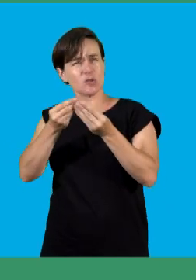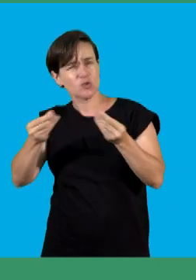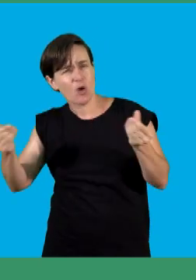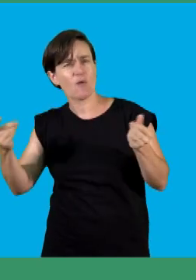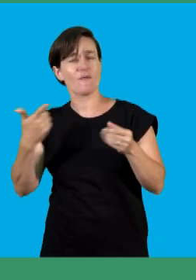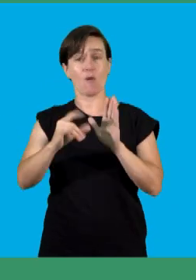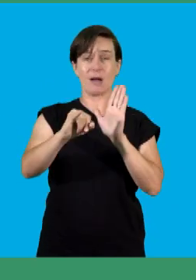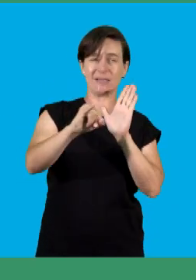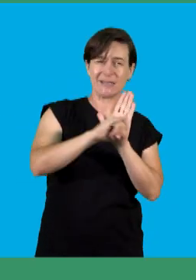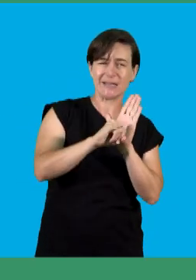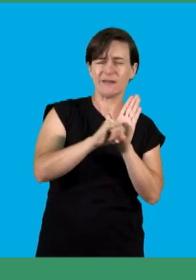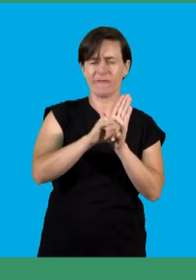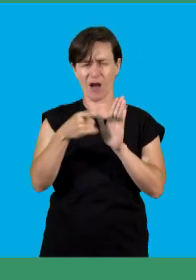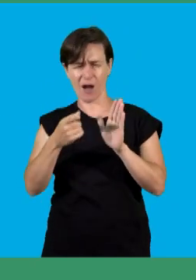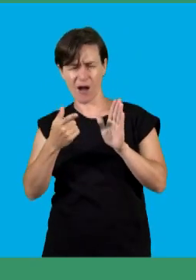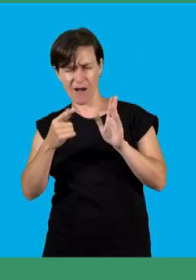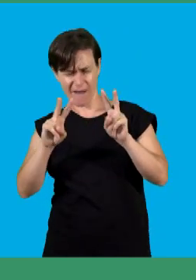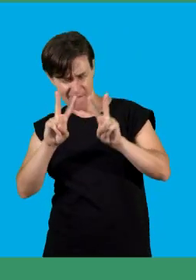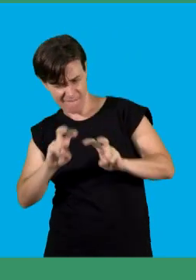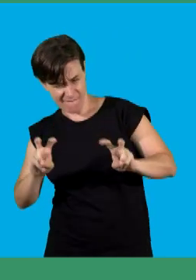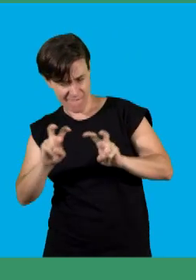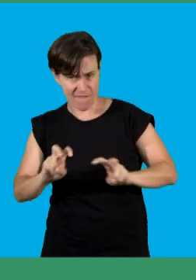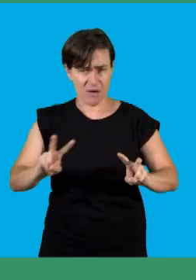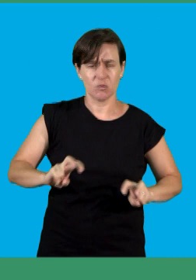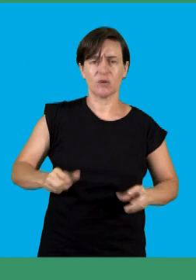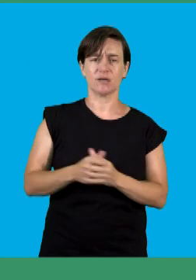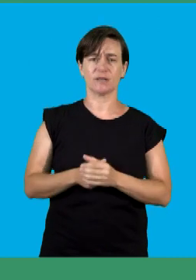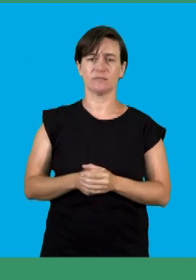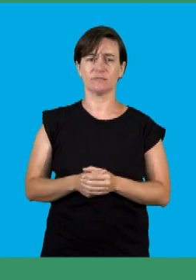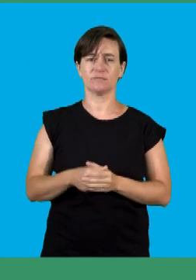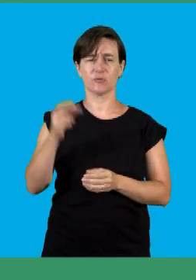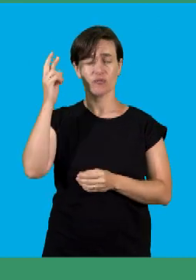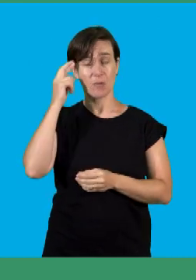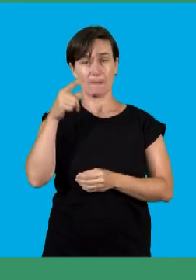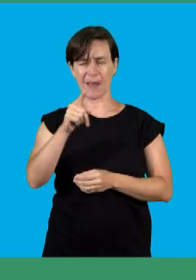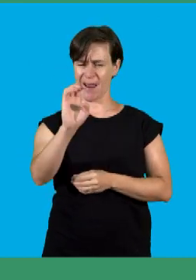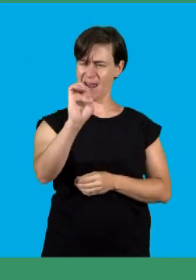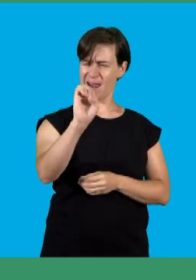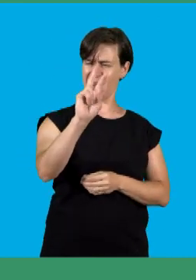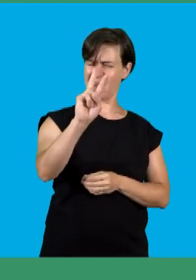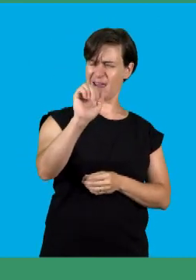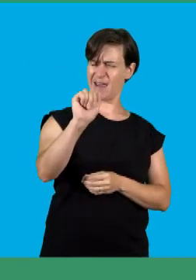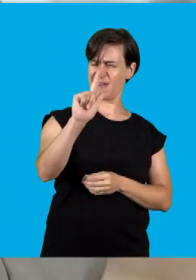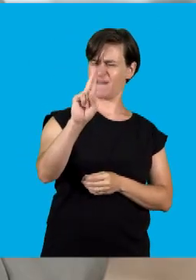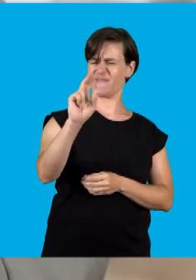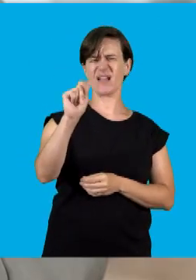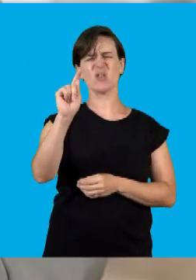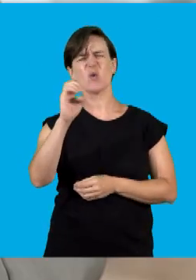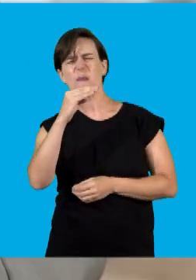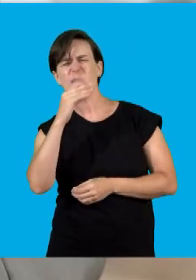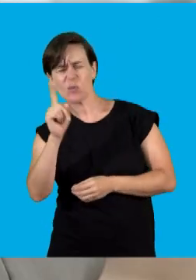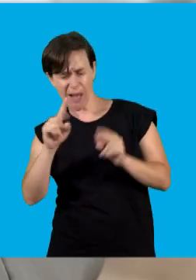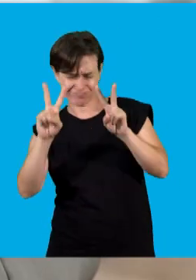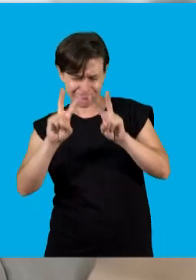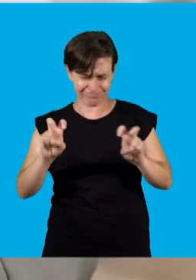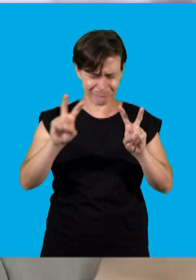generated or identified and critically evaluated. Don't forget, when you evaluate something, you're assessing it, and when you're assessing